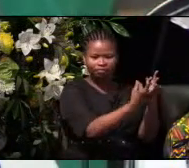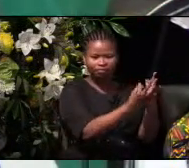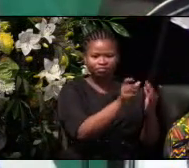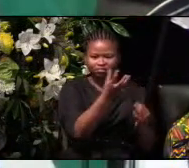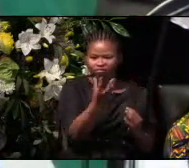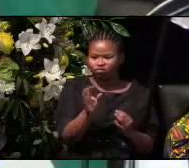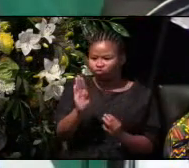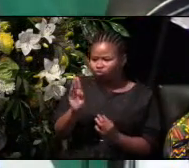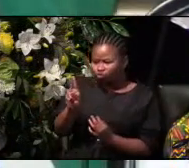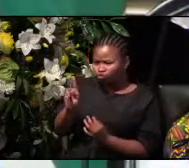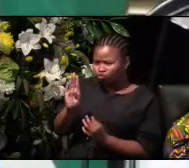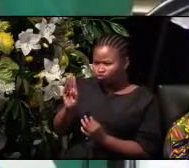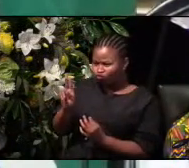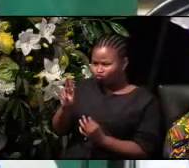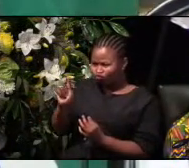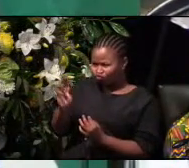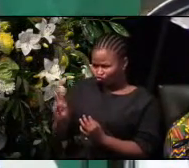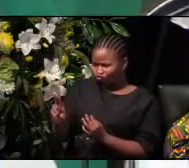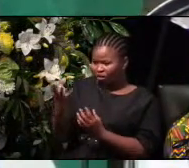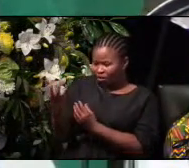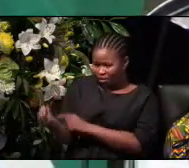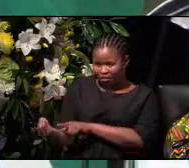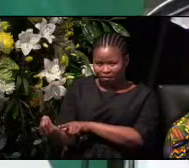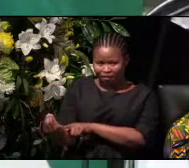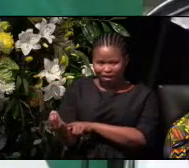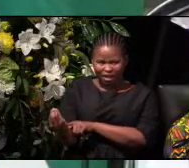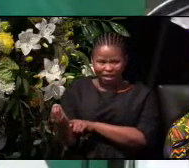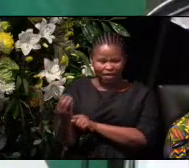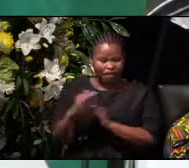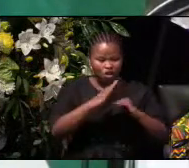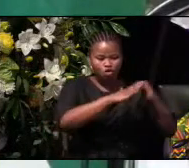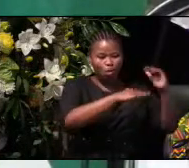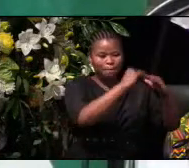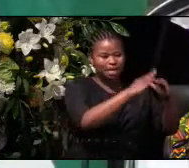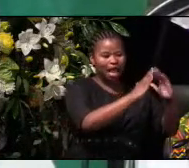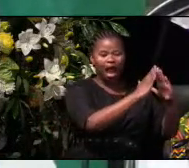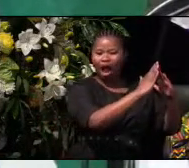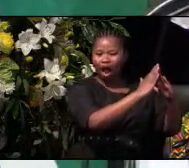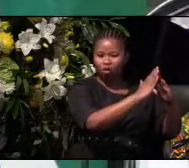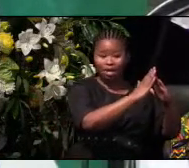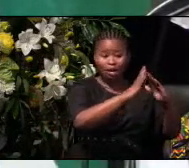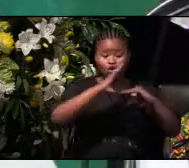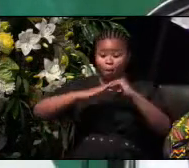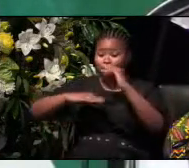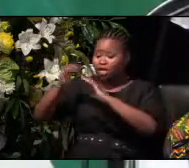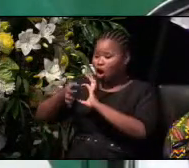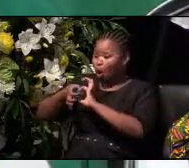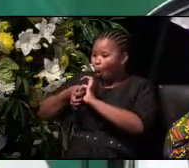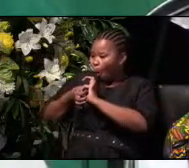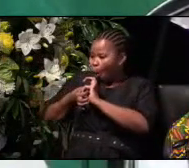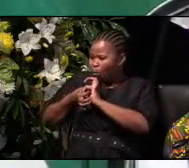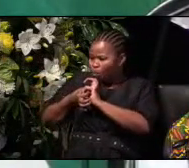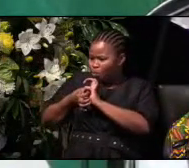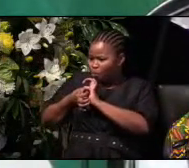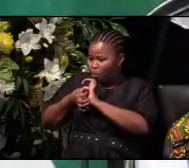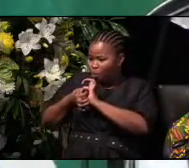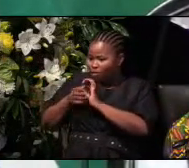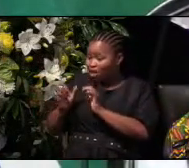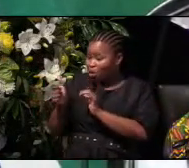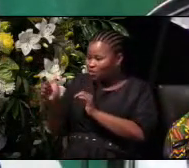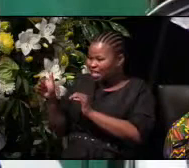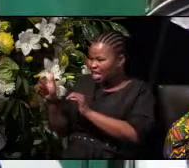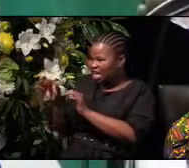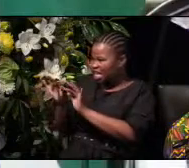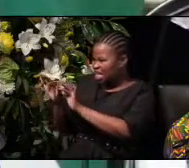Ubuntu it strived not to build a house but to build a home with a sudden kind of